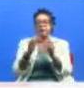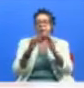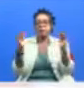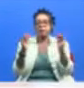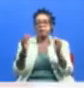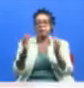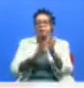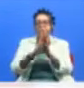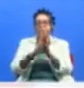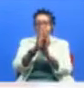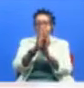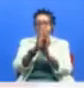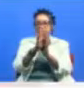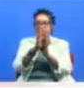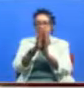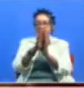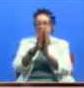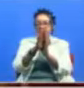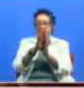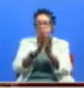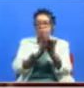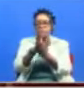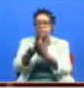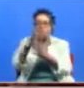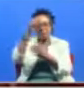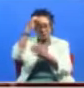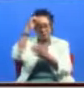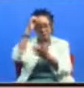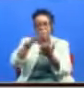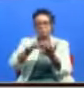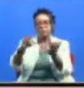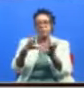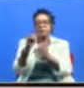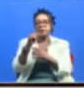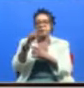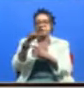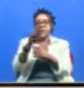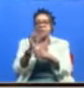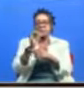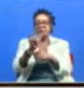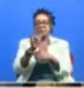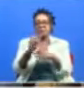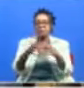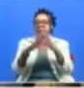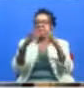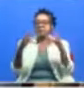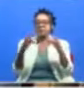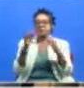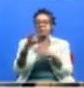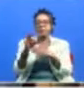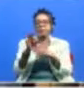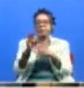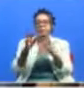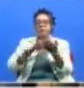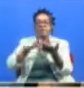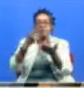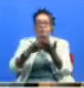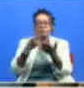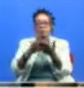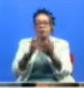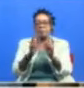of the country. Government, through the Government Advertising Agency, is the biggest source for ad revenue for media